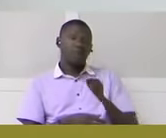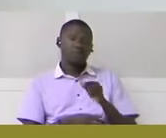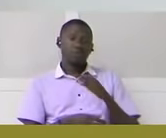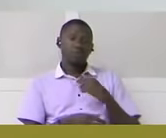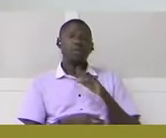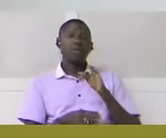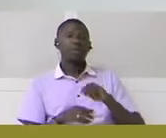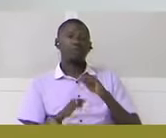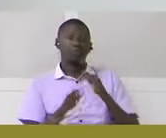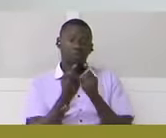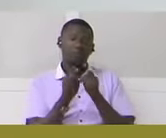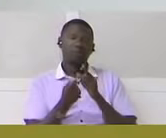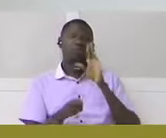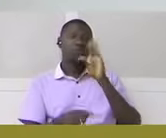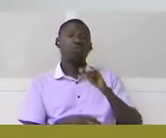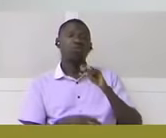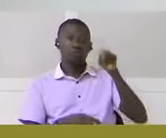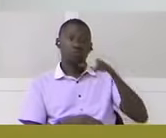goods.